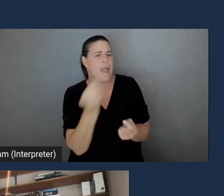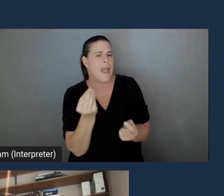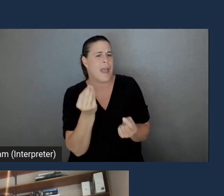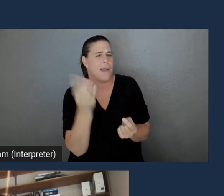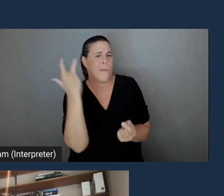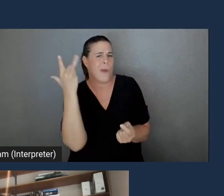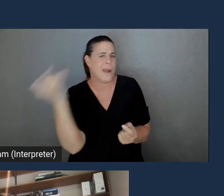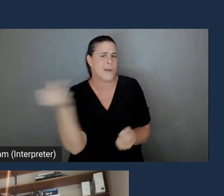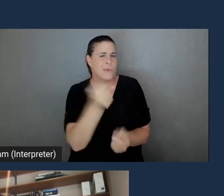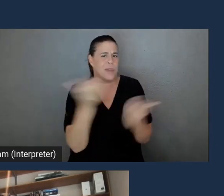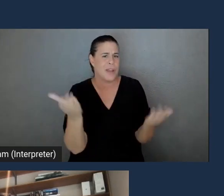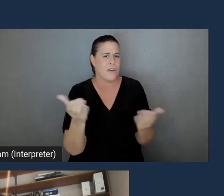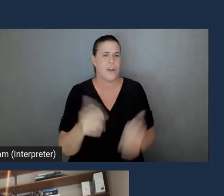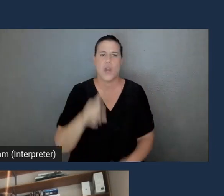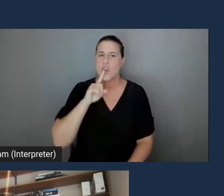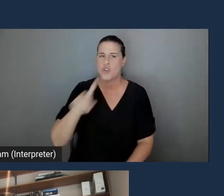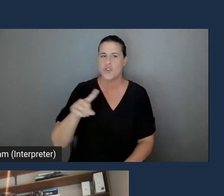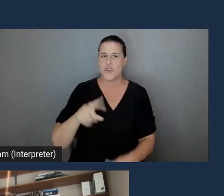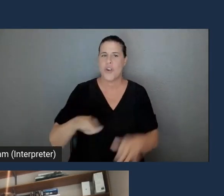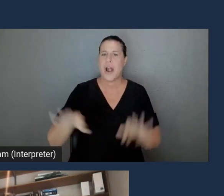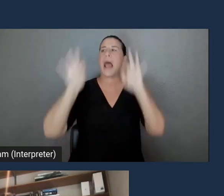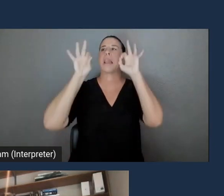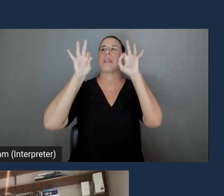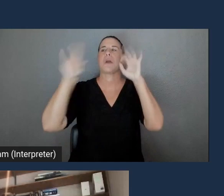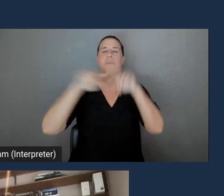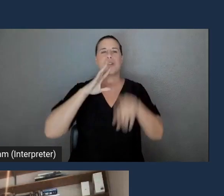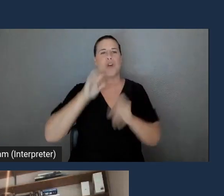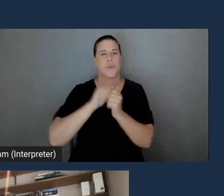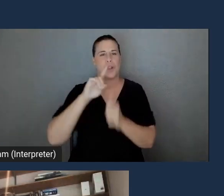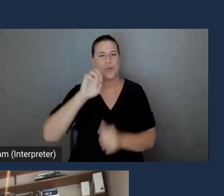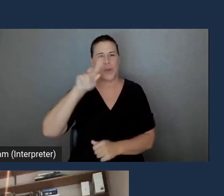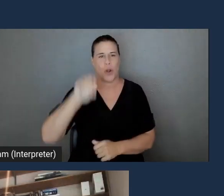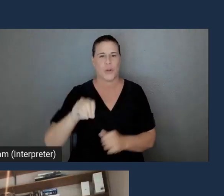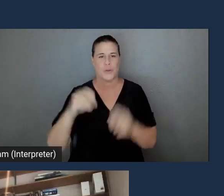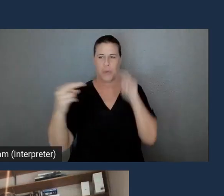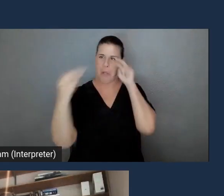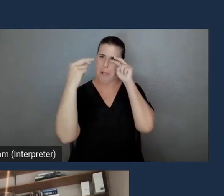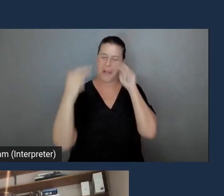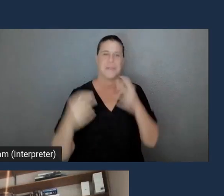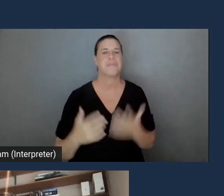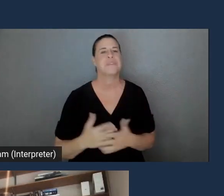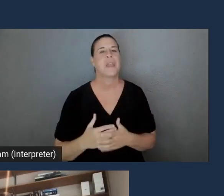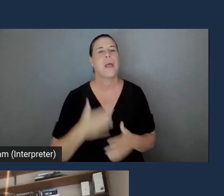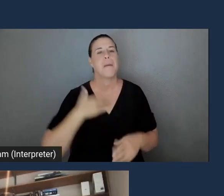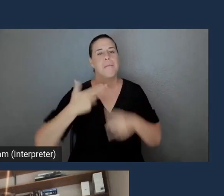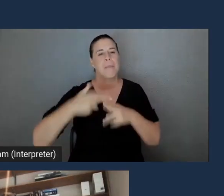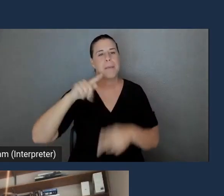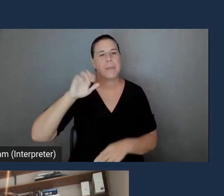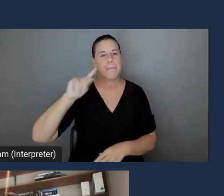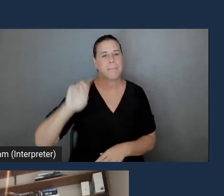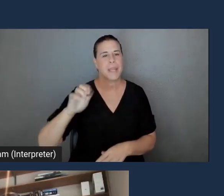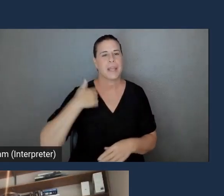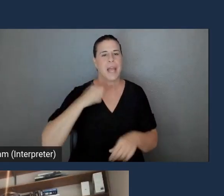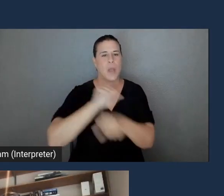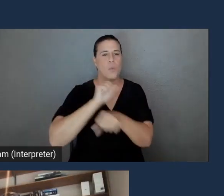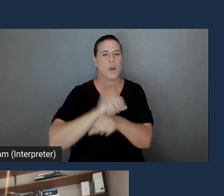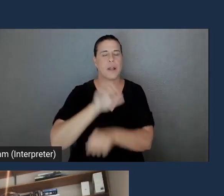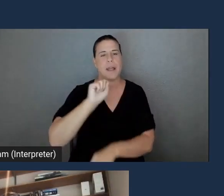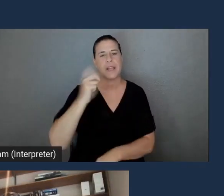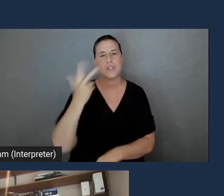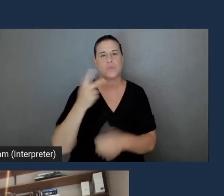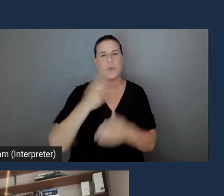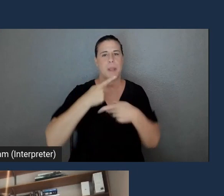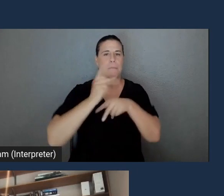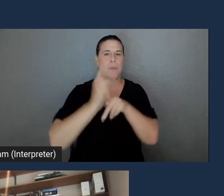here? Sure. I'll look up as I talk to you, Darko, so we kind of maintain. So my name is Pete Deming. I work on the S3 product management